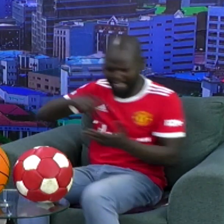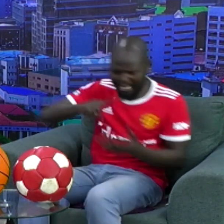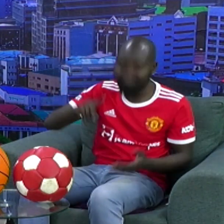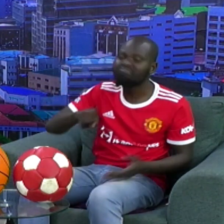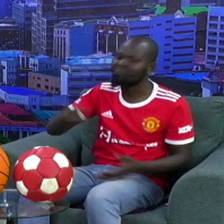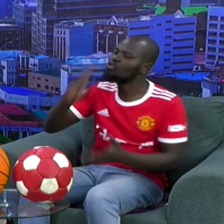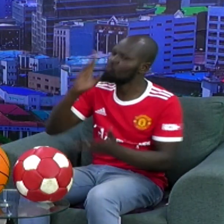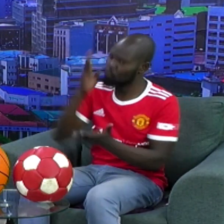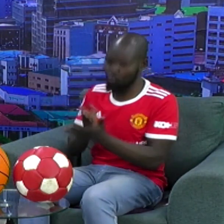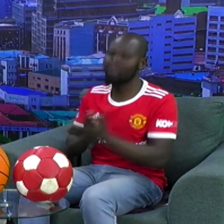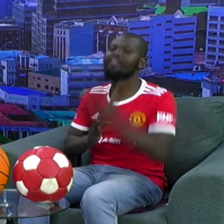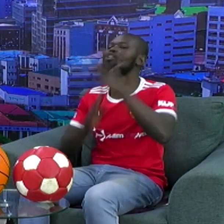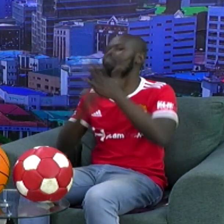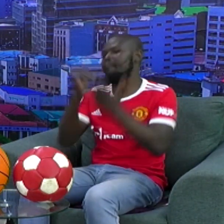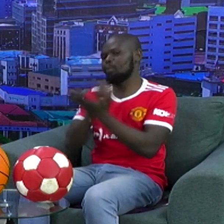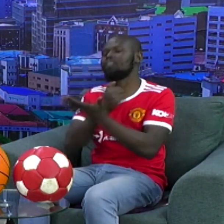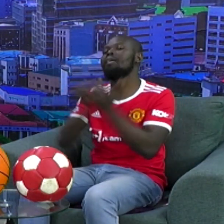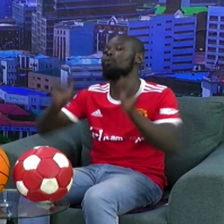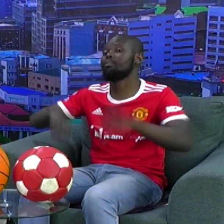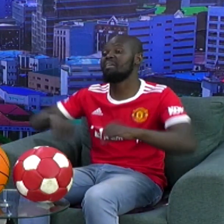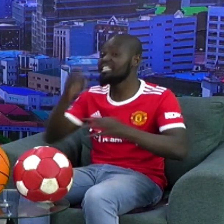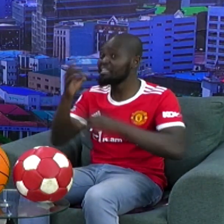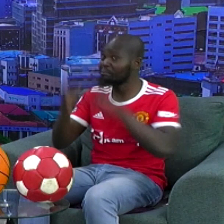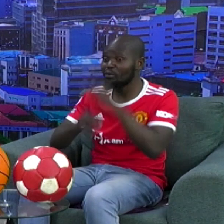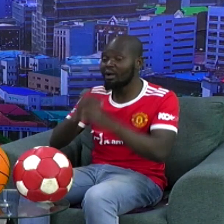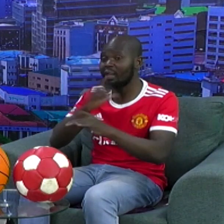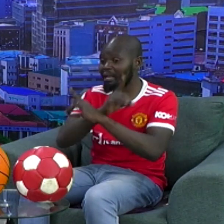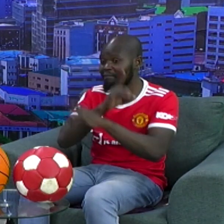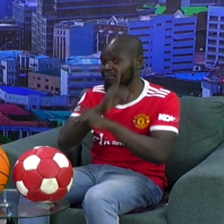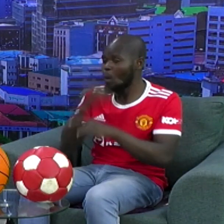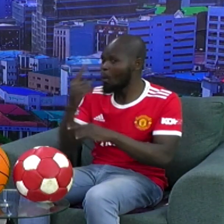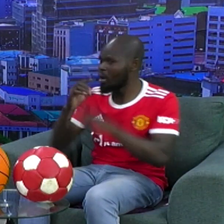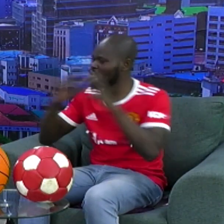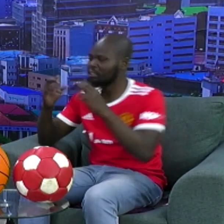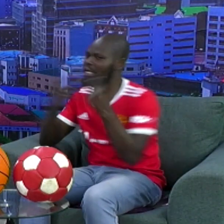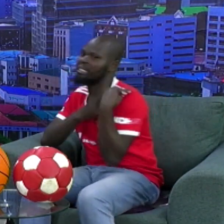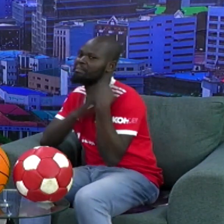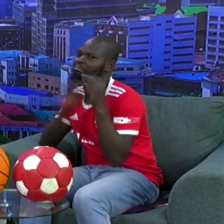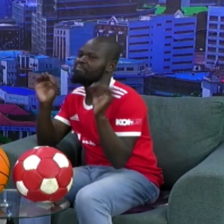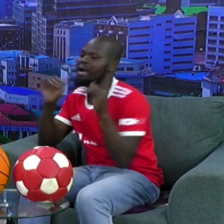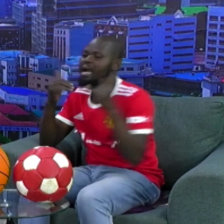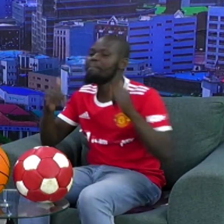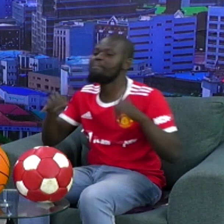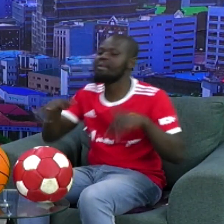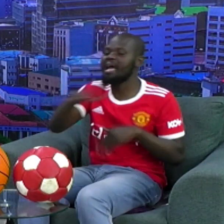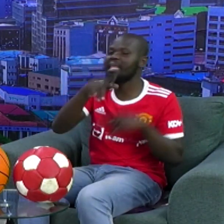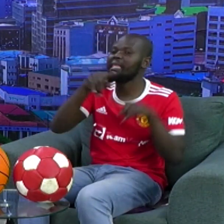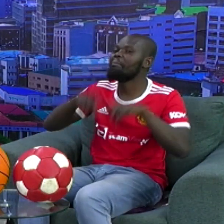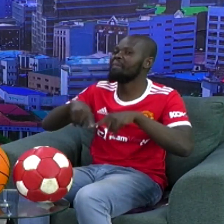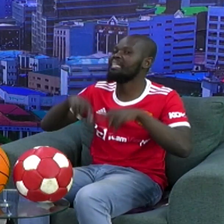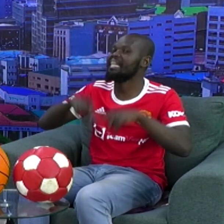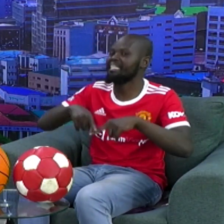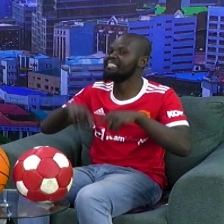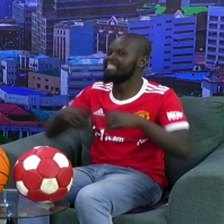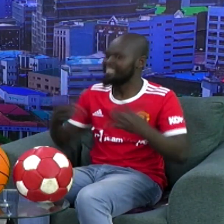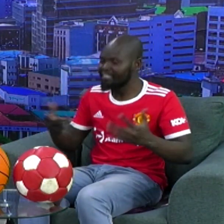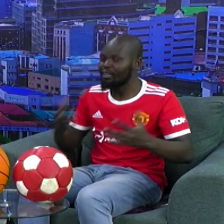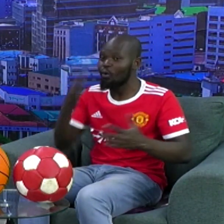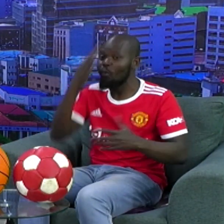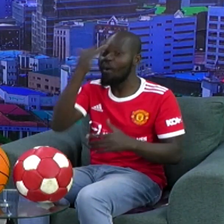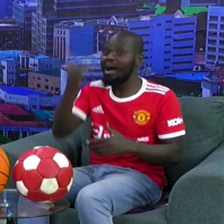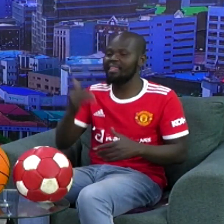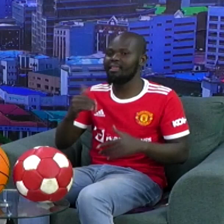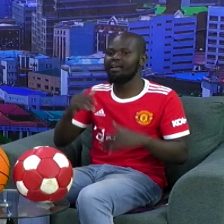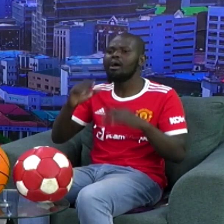position everything very correctly, so Posta Rangers can really defend their numbers. But it will